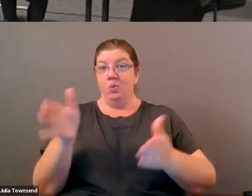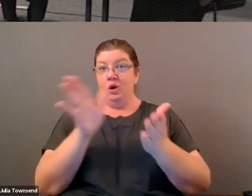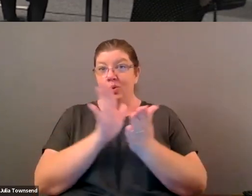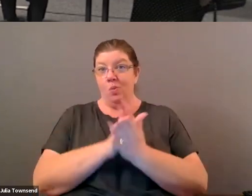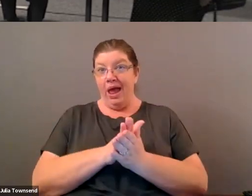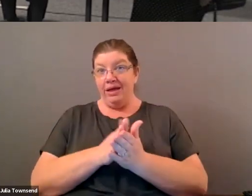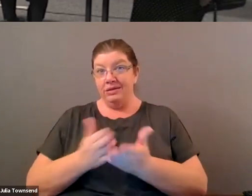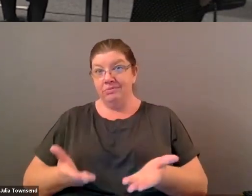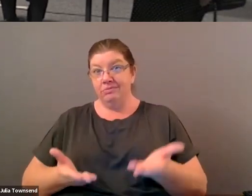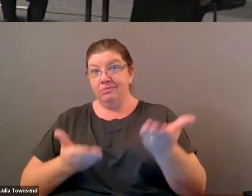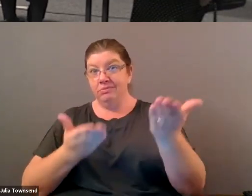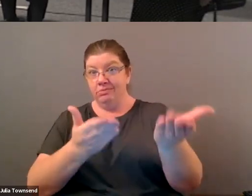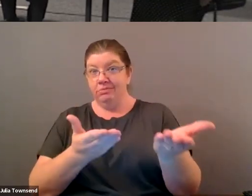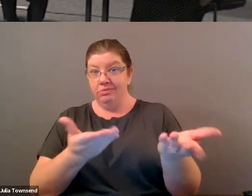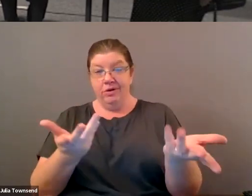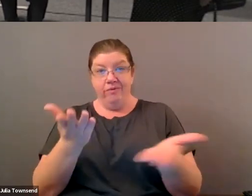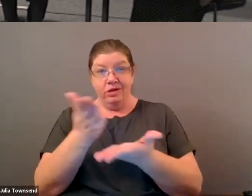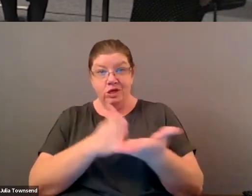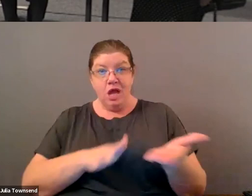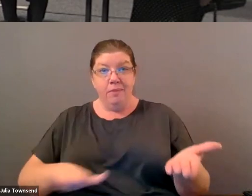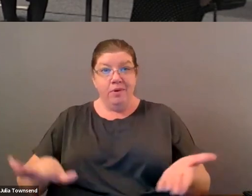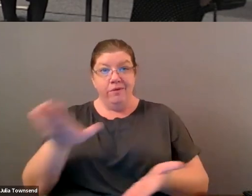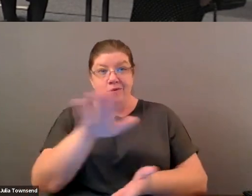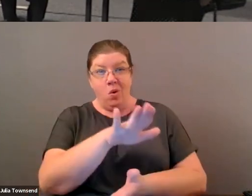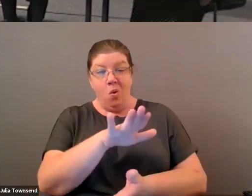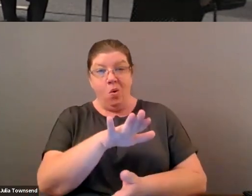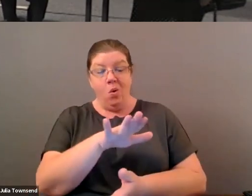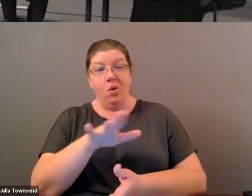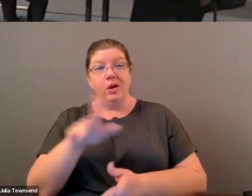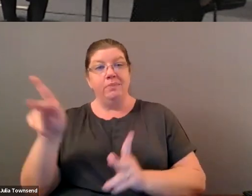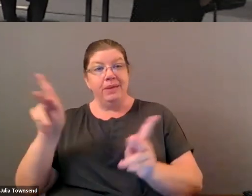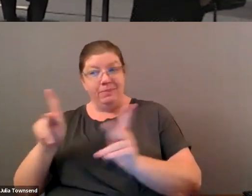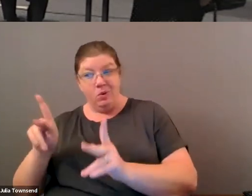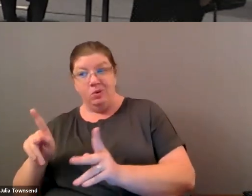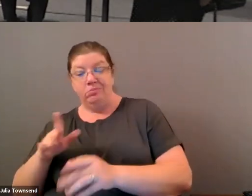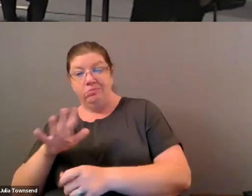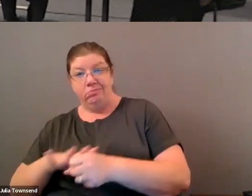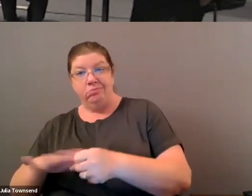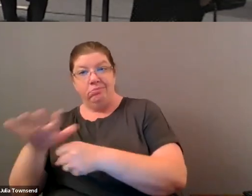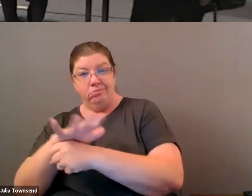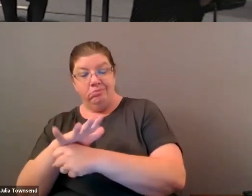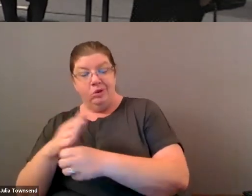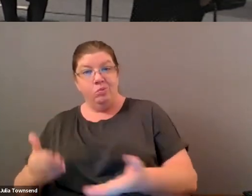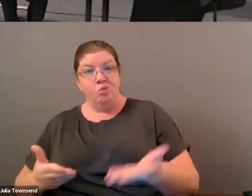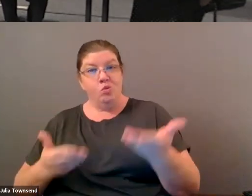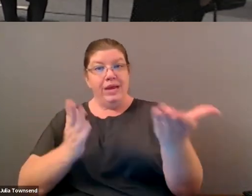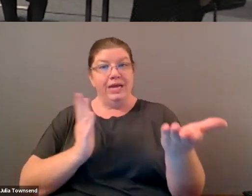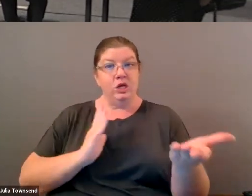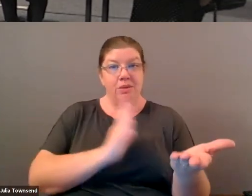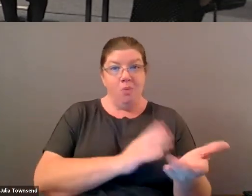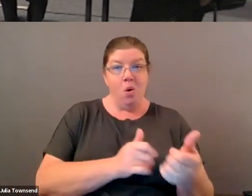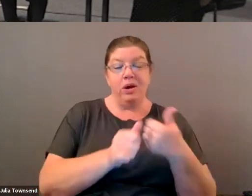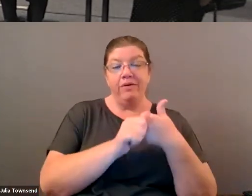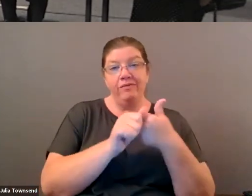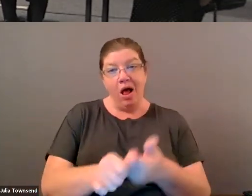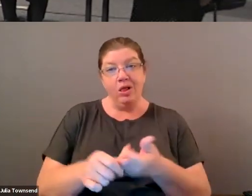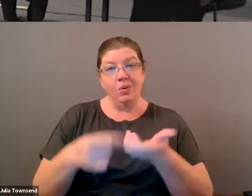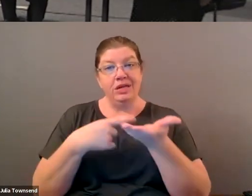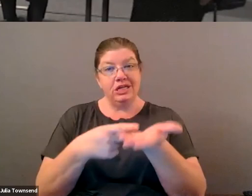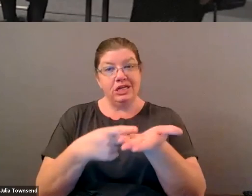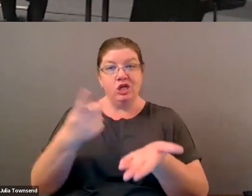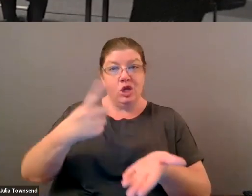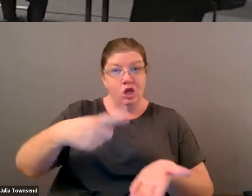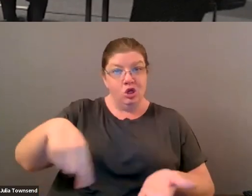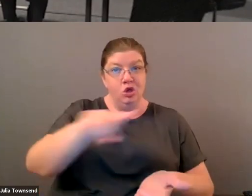were, from some of your constituents to the board, and following discussion, you